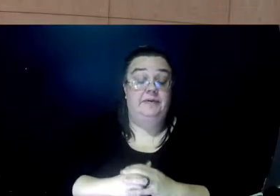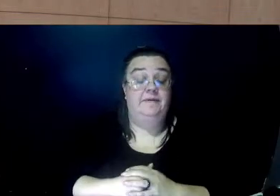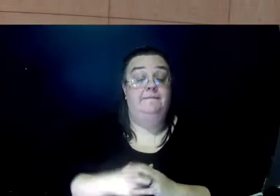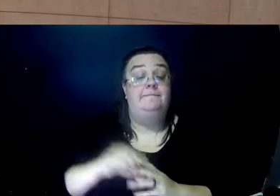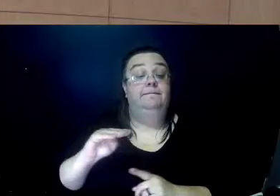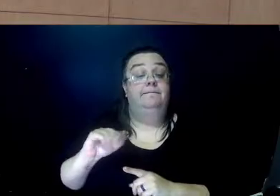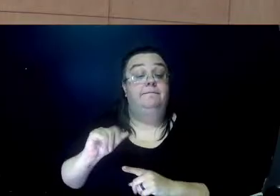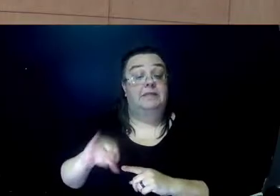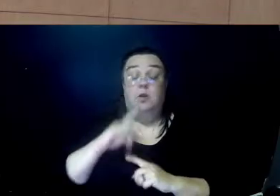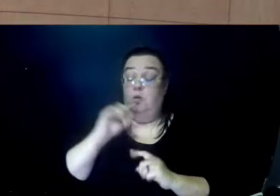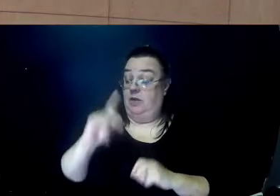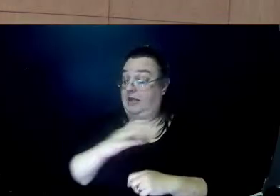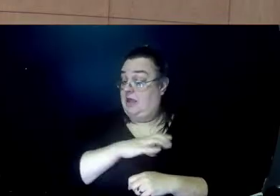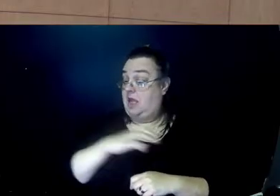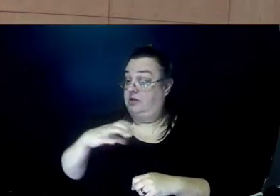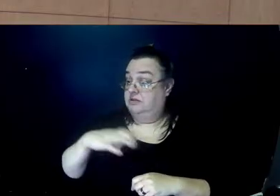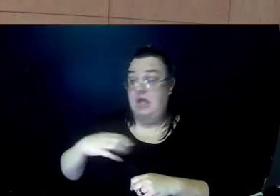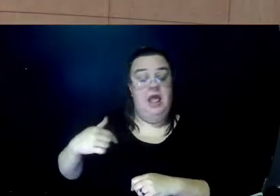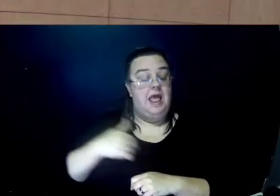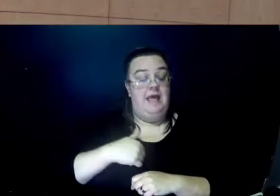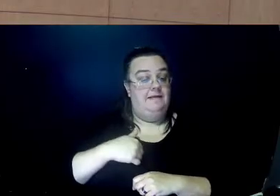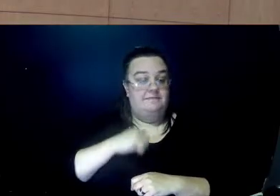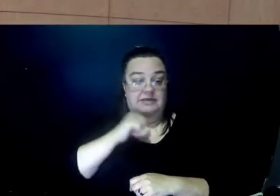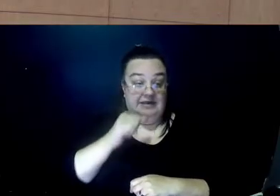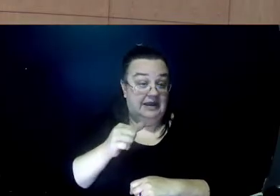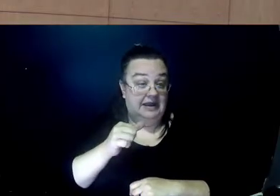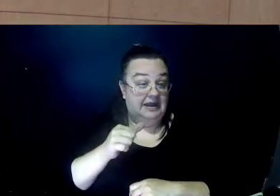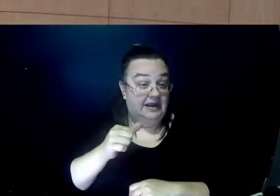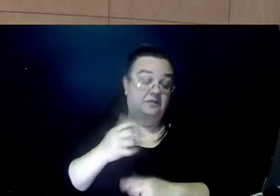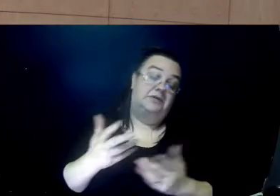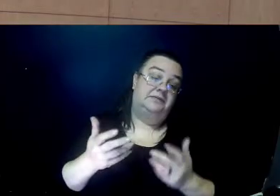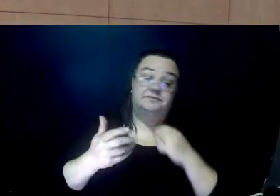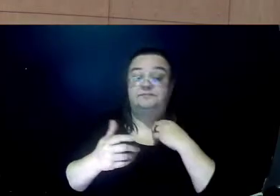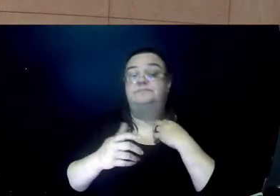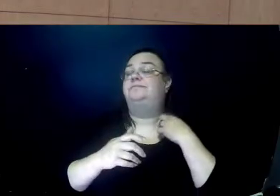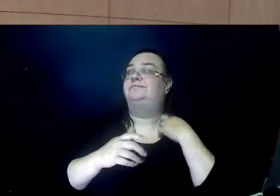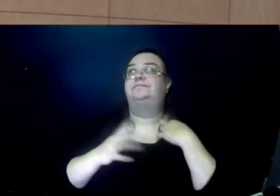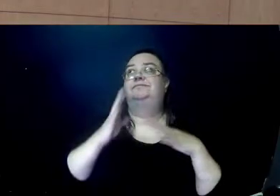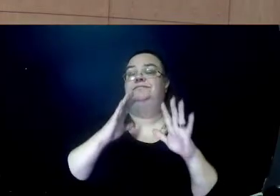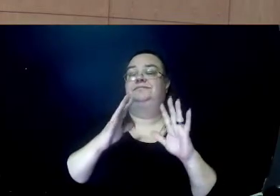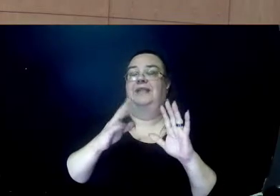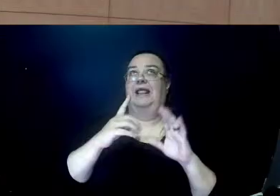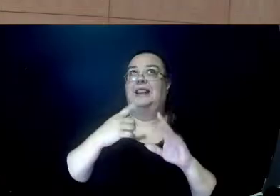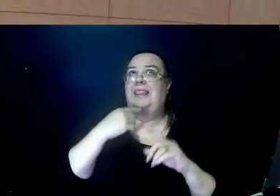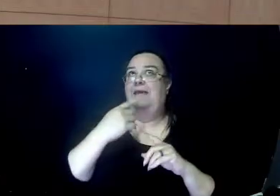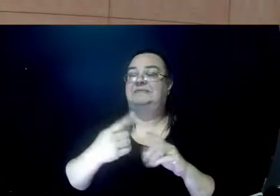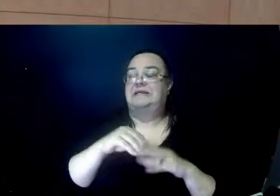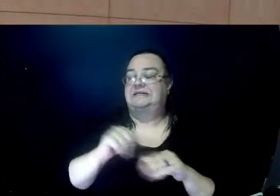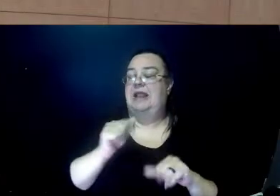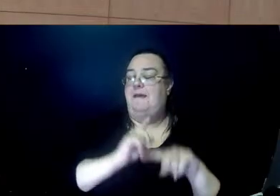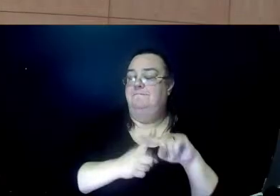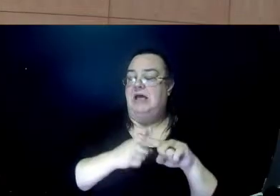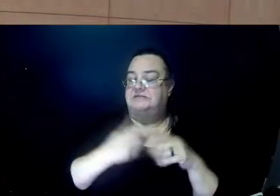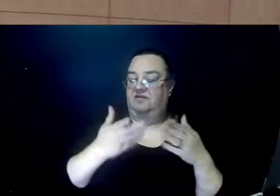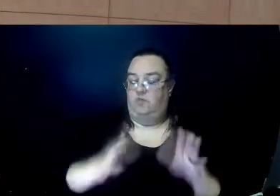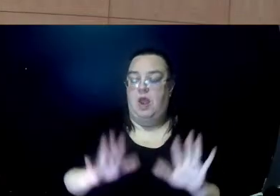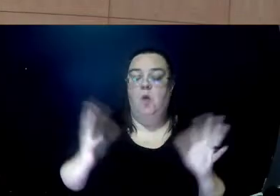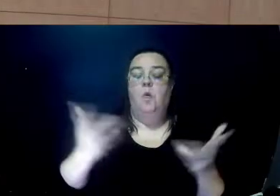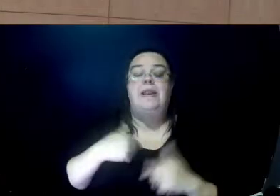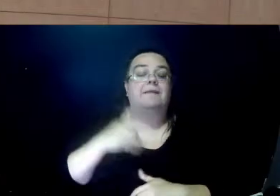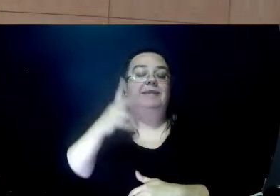All right, council, I'm not hearing, well, let me frame it positively. What I am hearing is